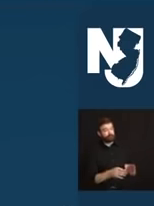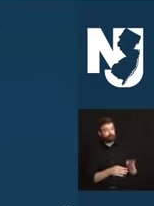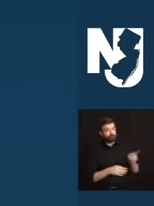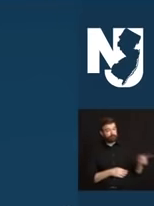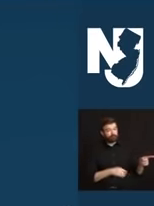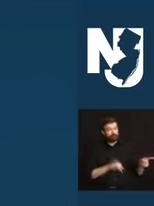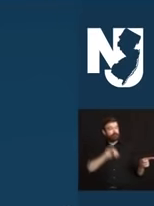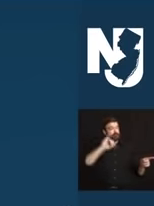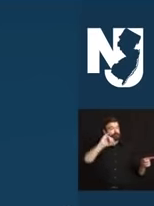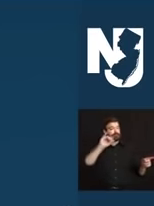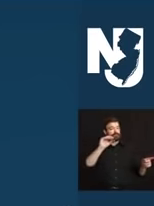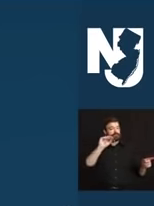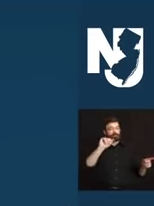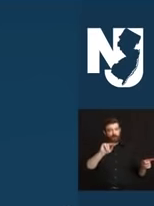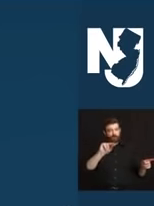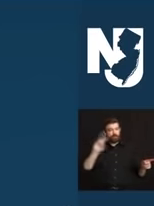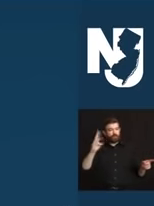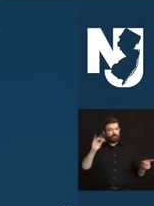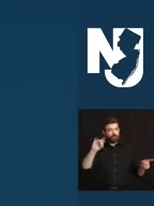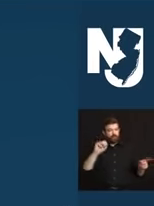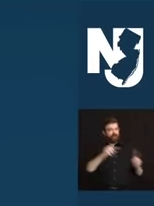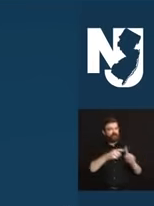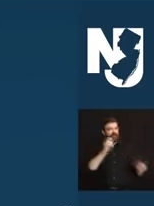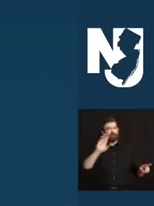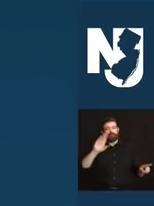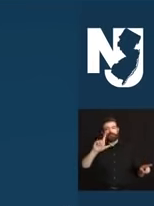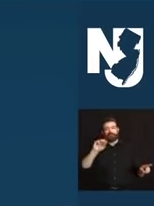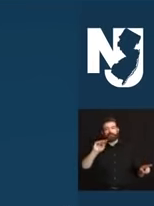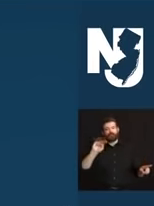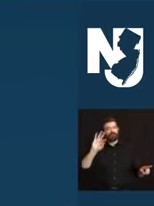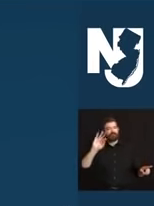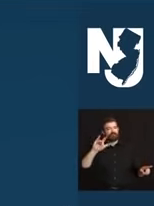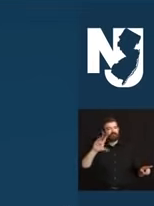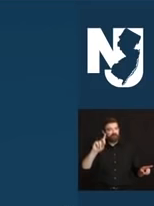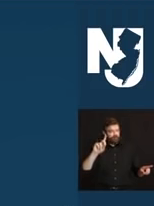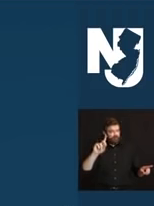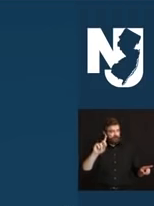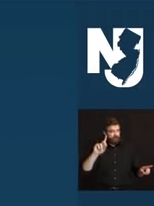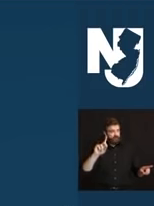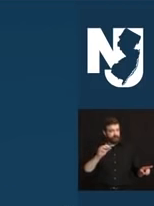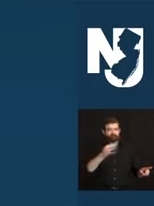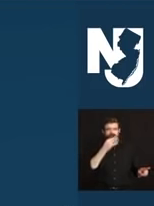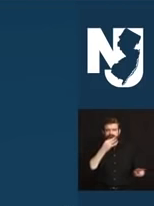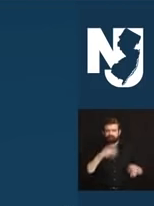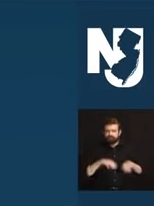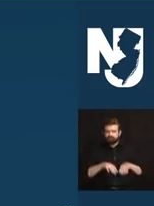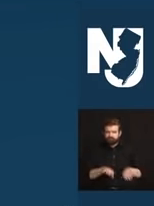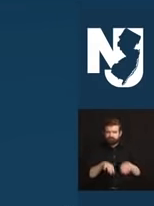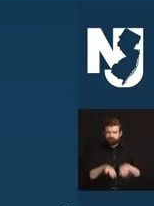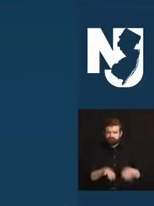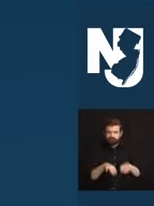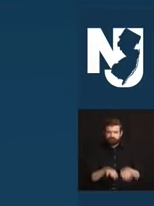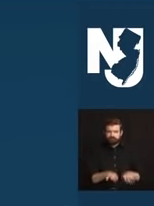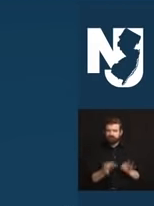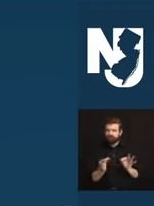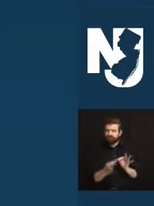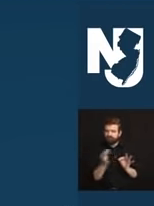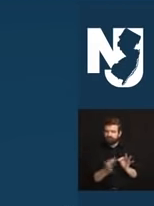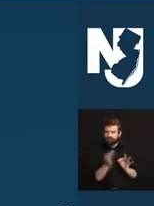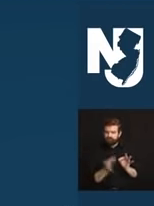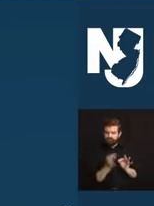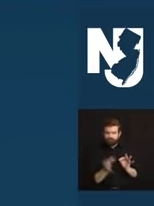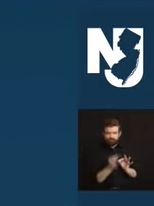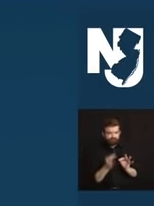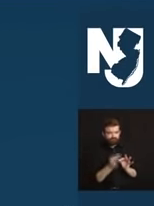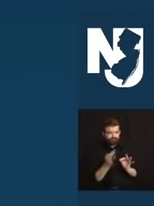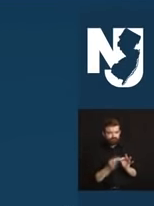of Bloomfield in Essex County. She was a talented seamstress who loved embroidery and needlepoint and could make anything